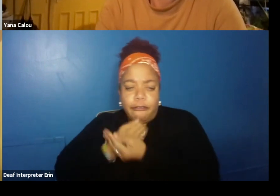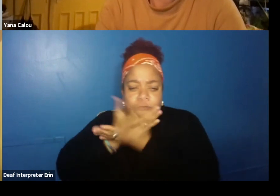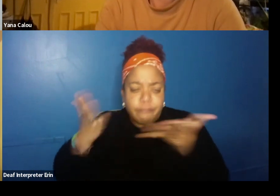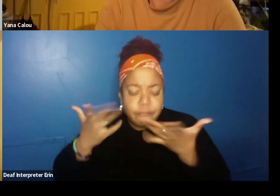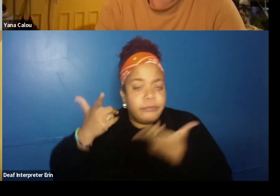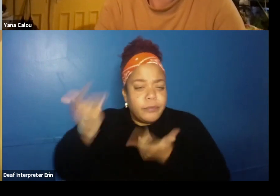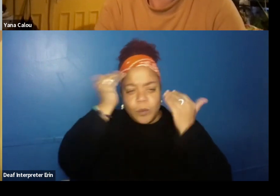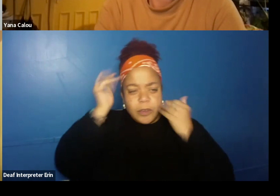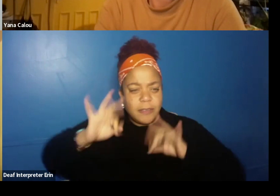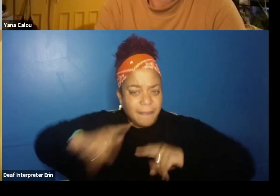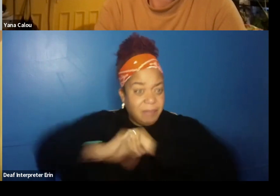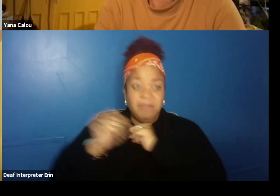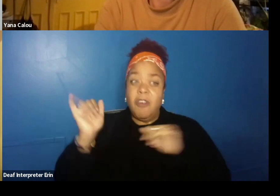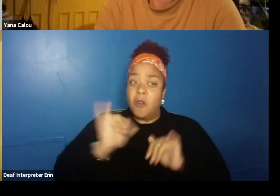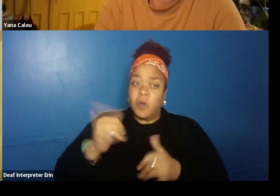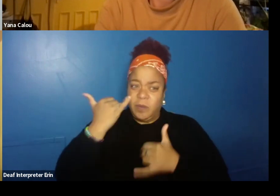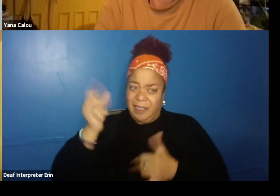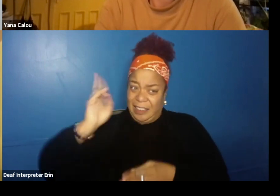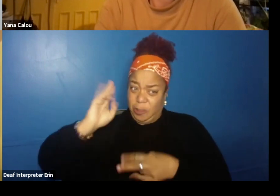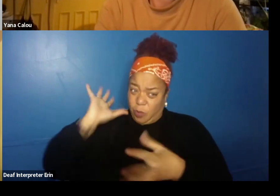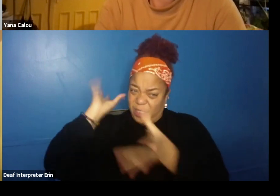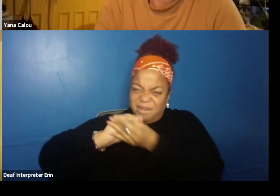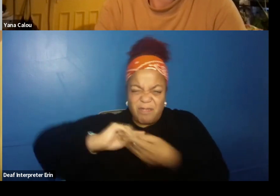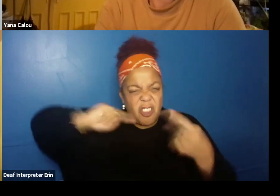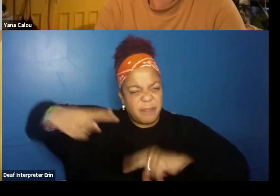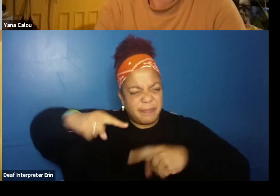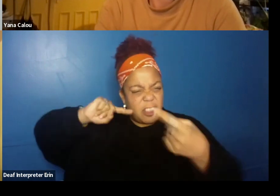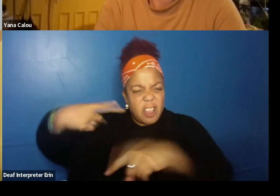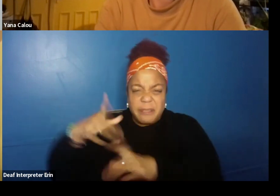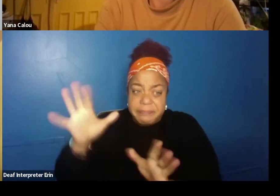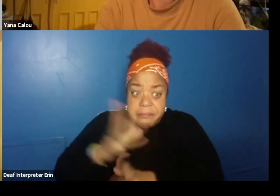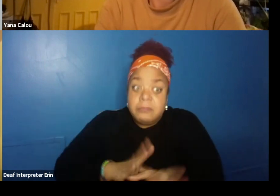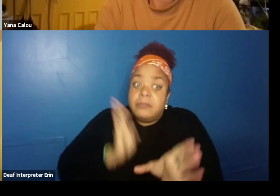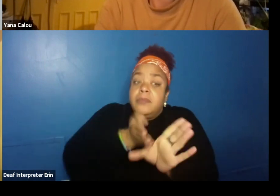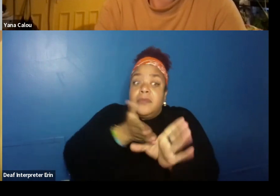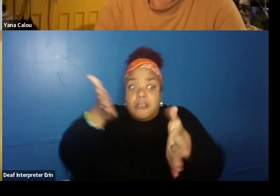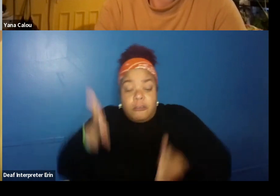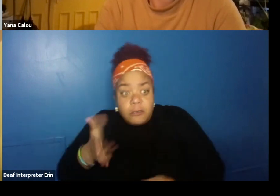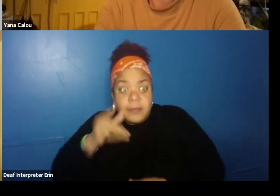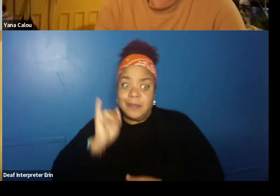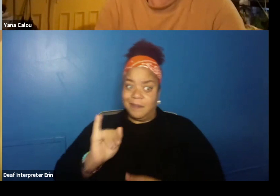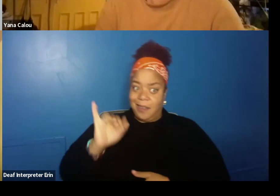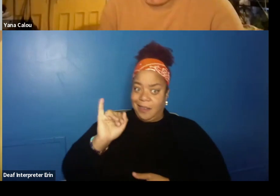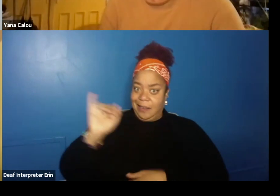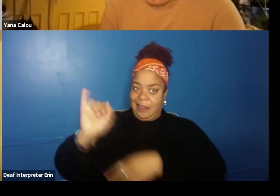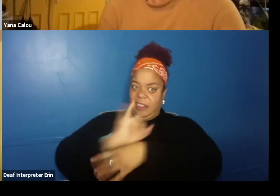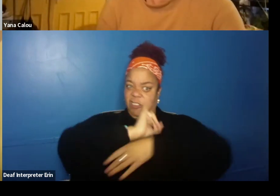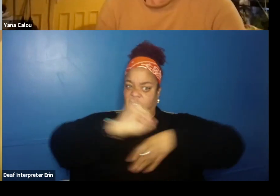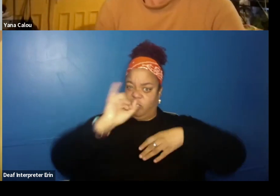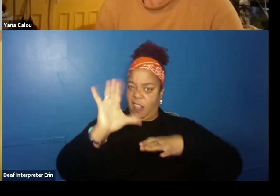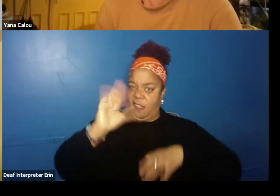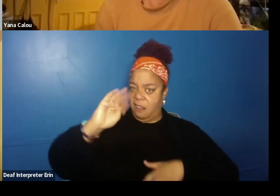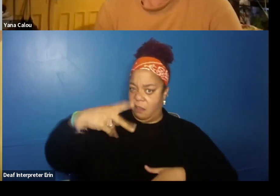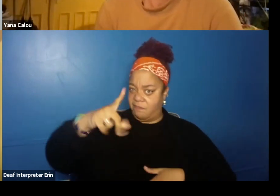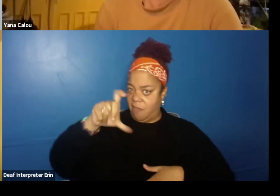industrial complex. I'd like to extend appreciation to the IDHA Committee of Organizers and staff